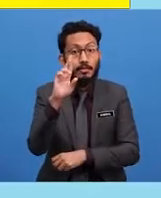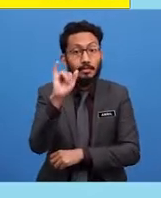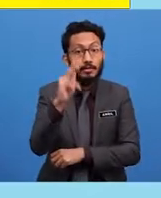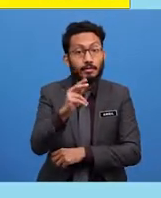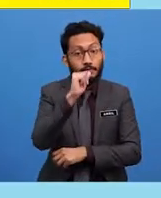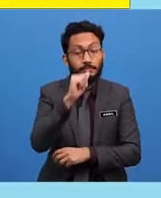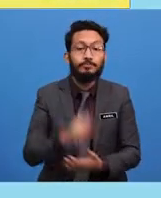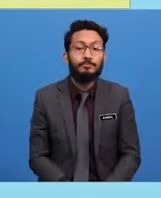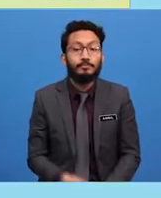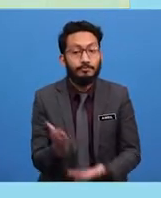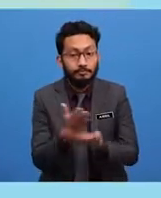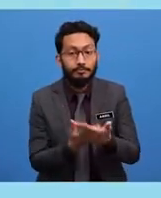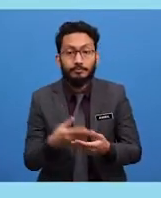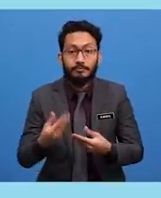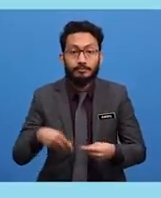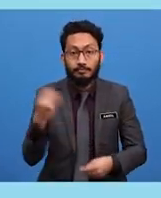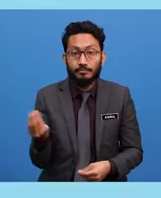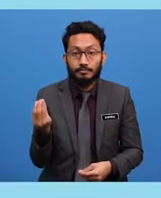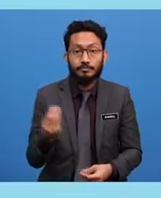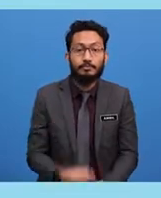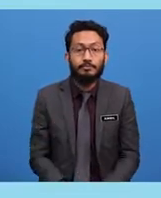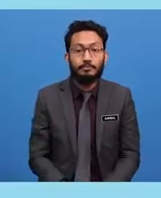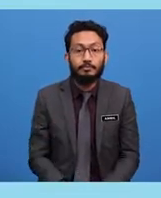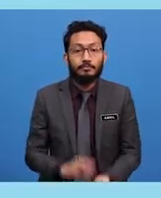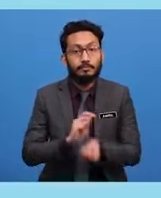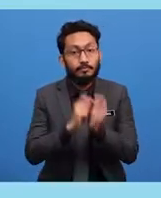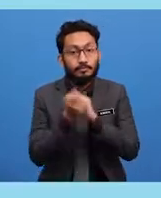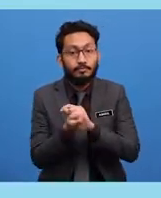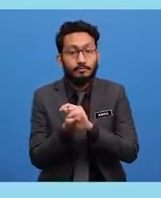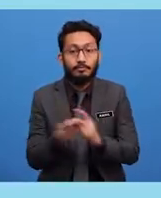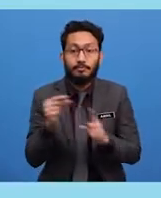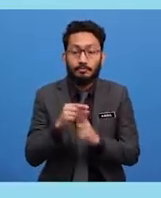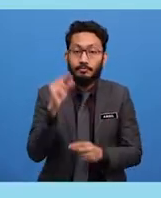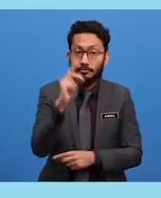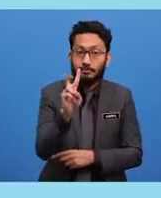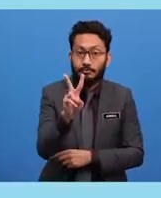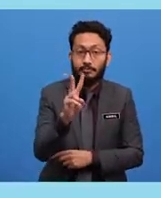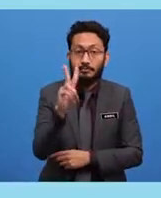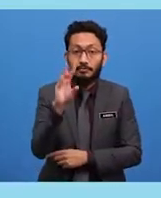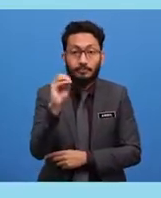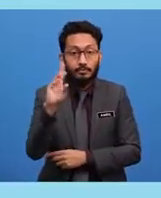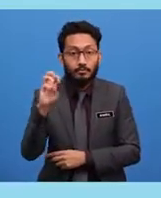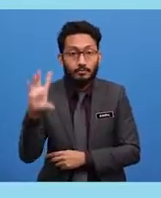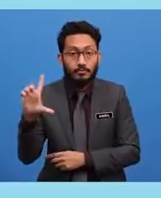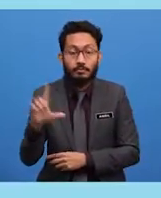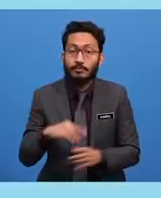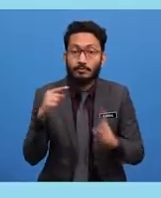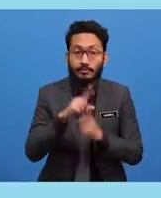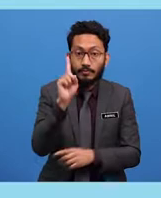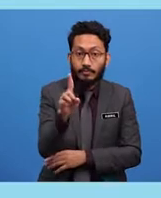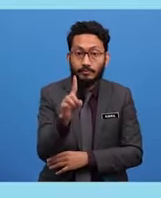While some others change from a double vowel to a single vowel. For